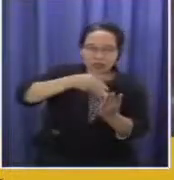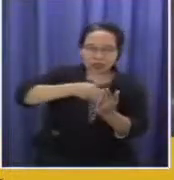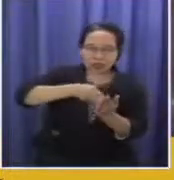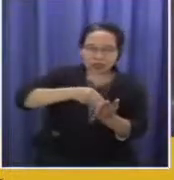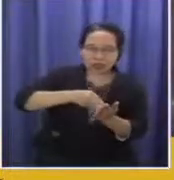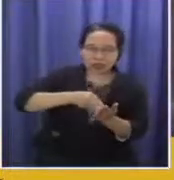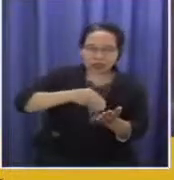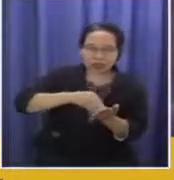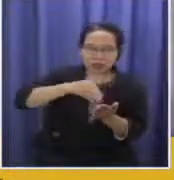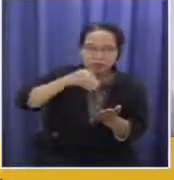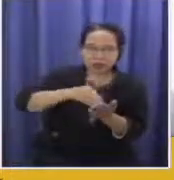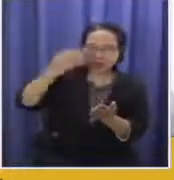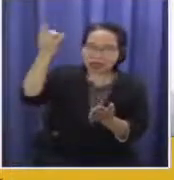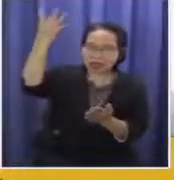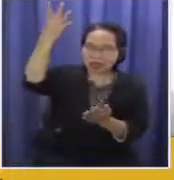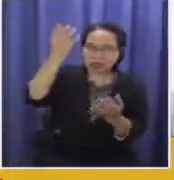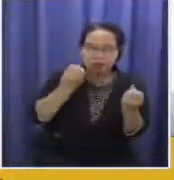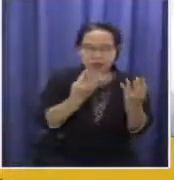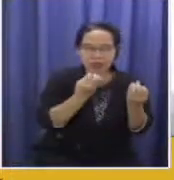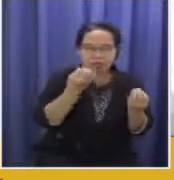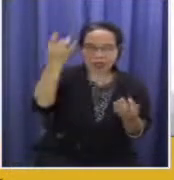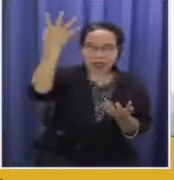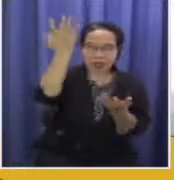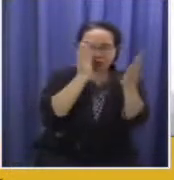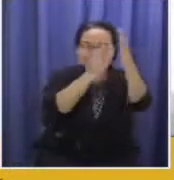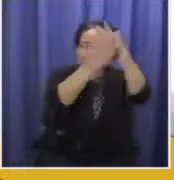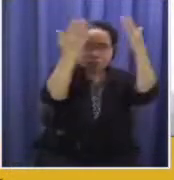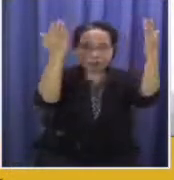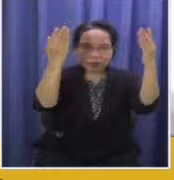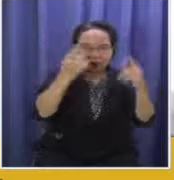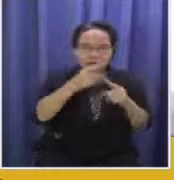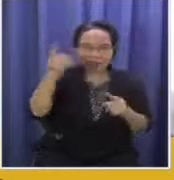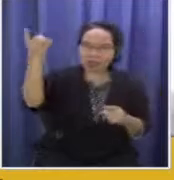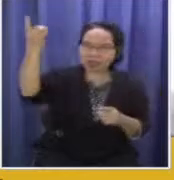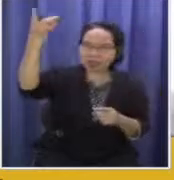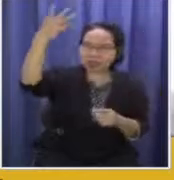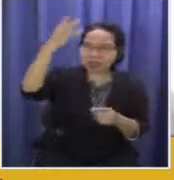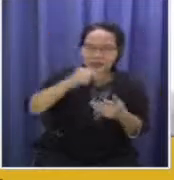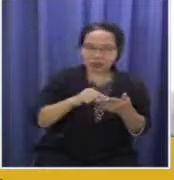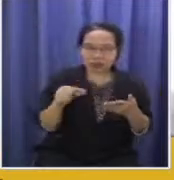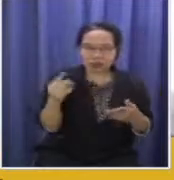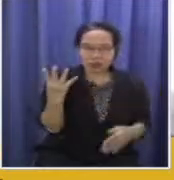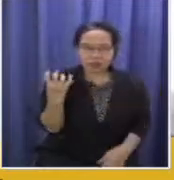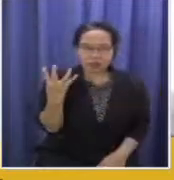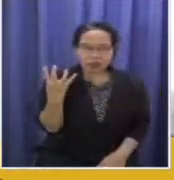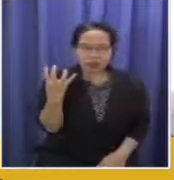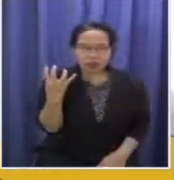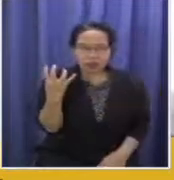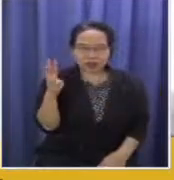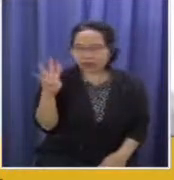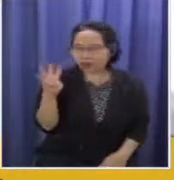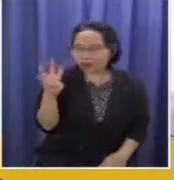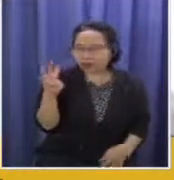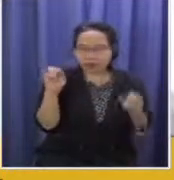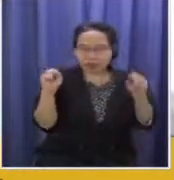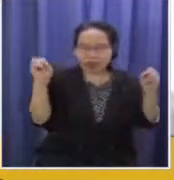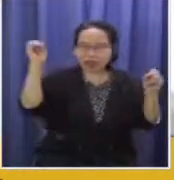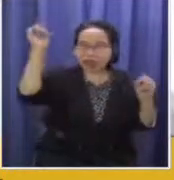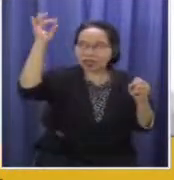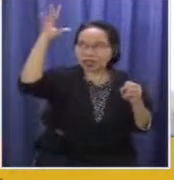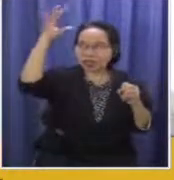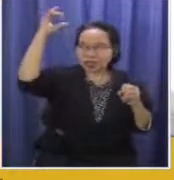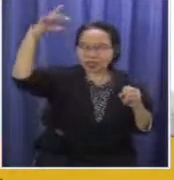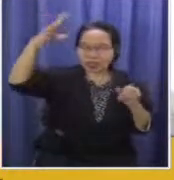stars, so many light there in heaven. But the light in verse 14 can be light in heaven,